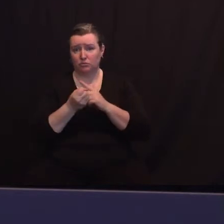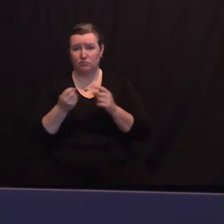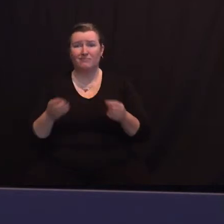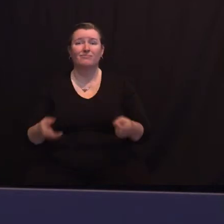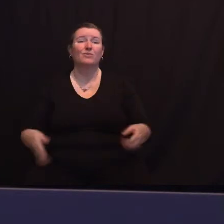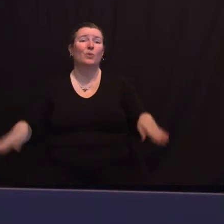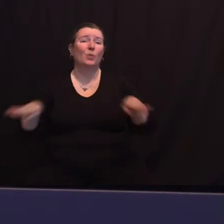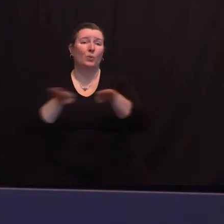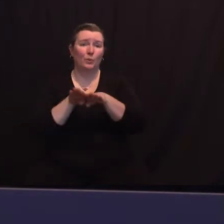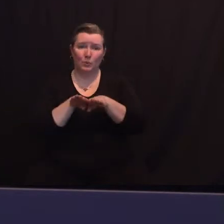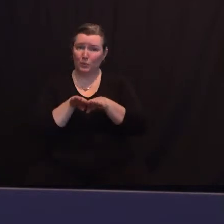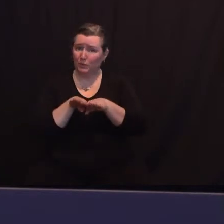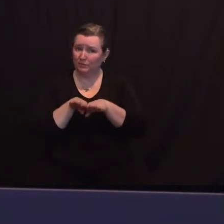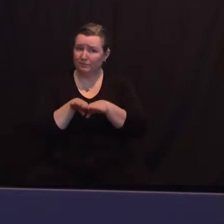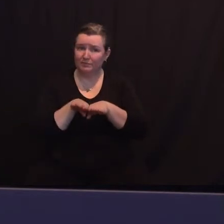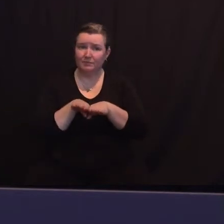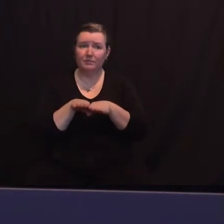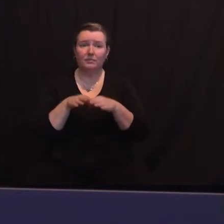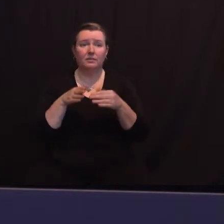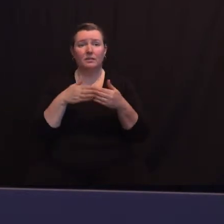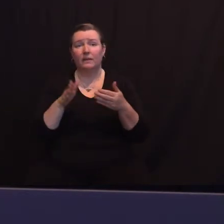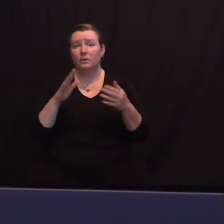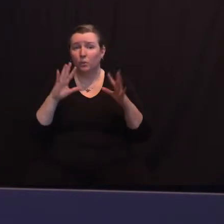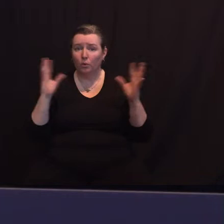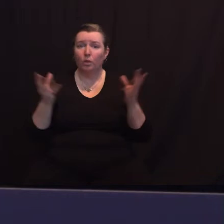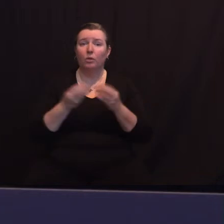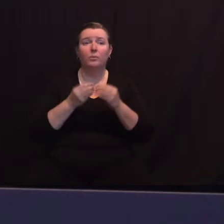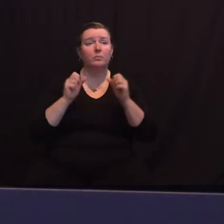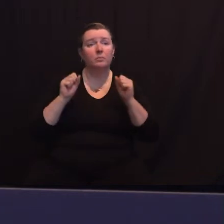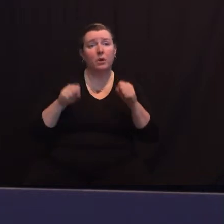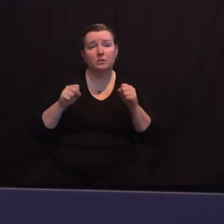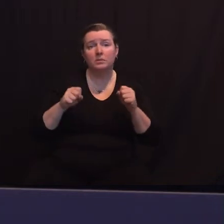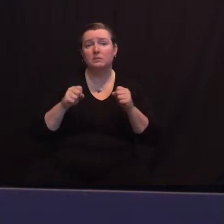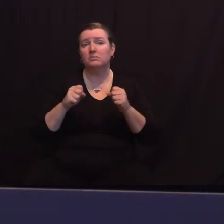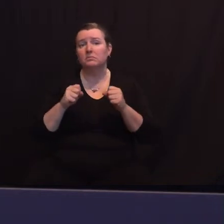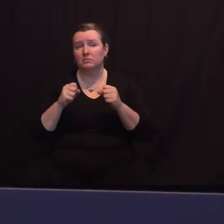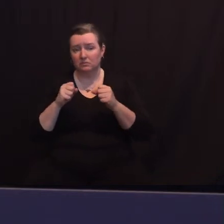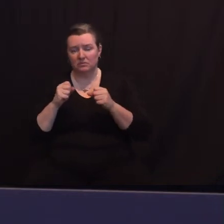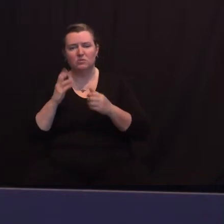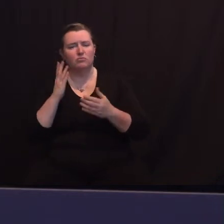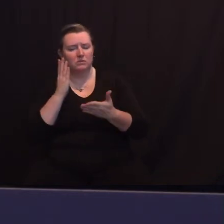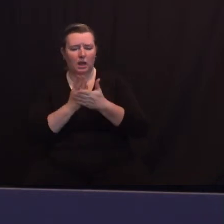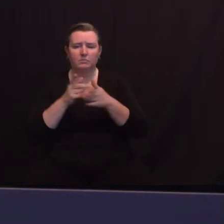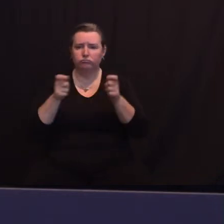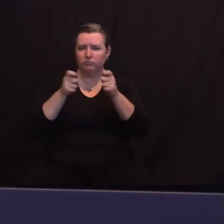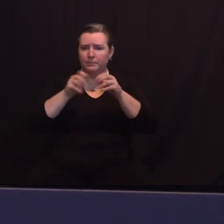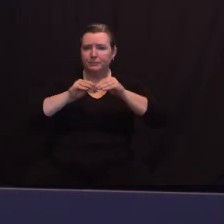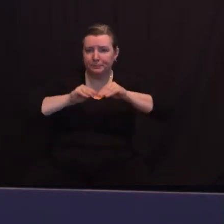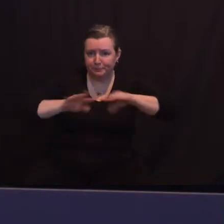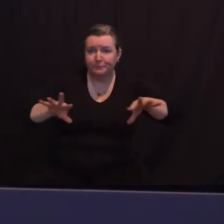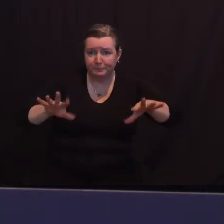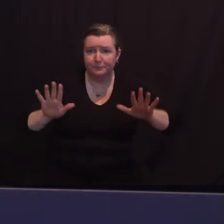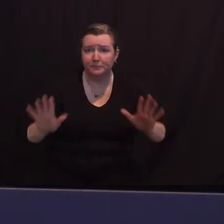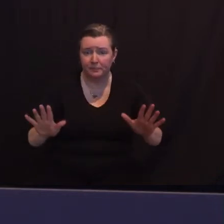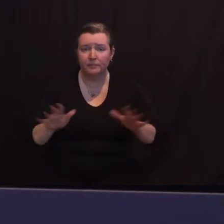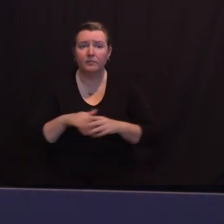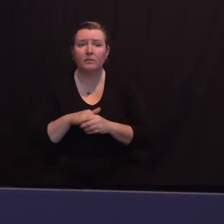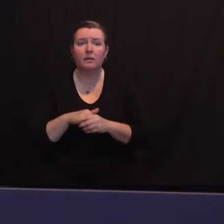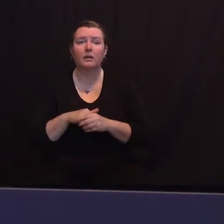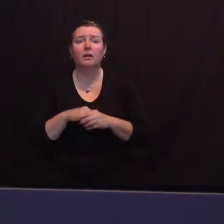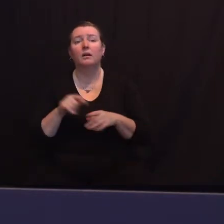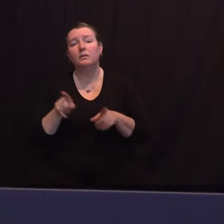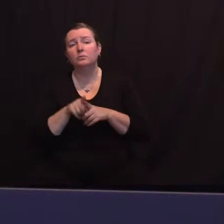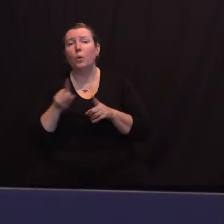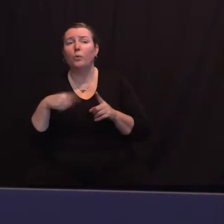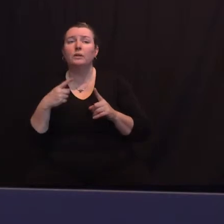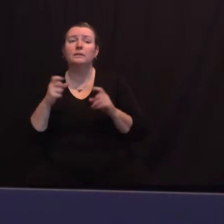measures in the community have been employed, and among the first to reopen when they can do